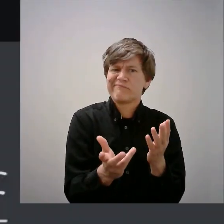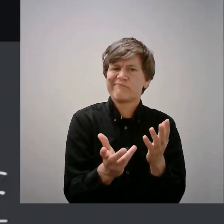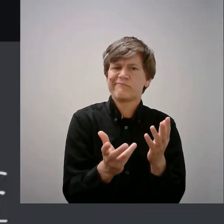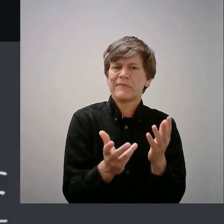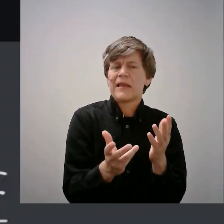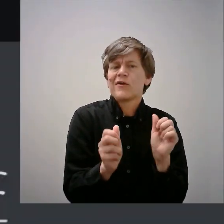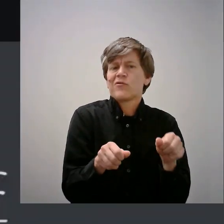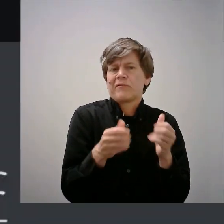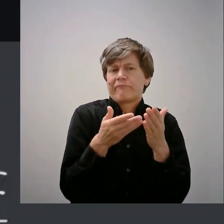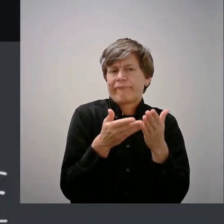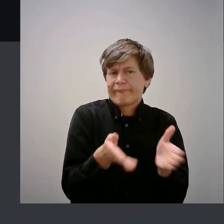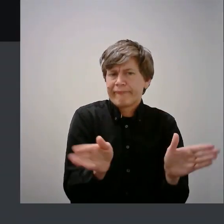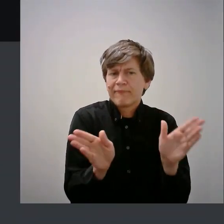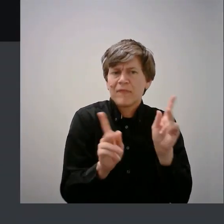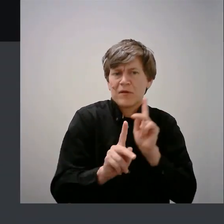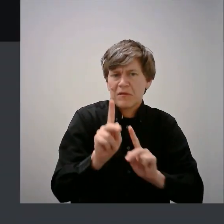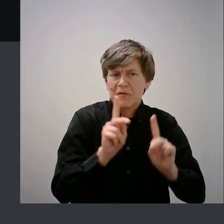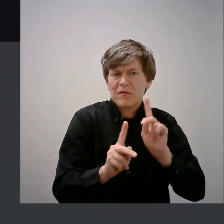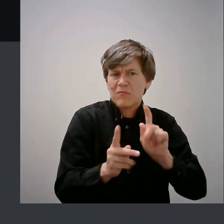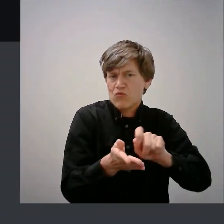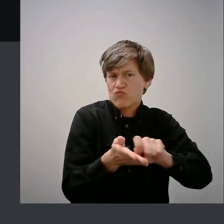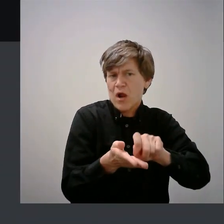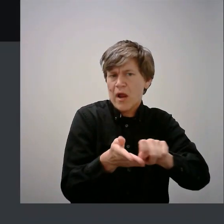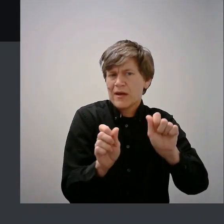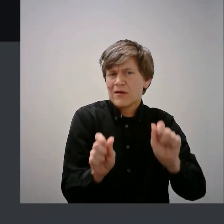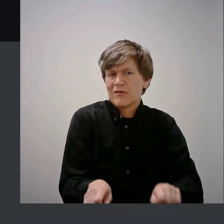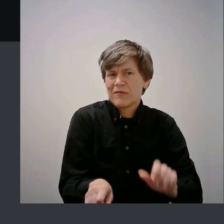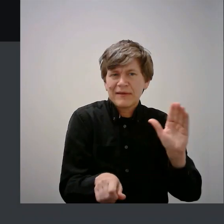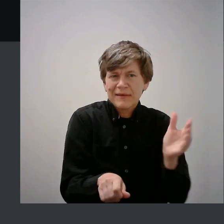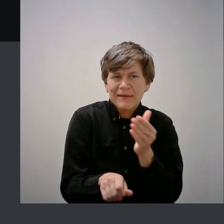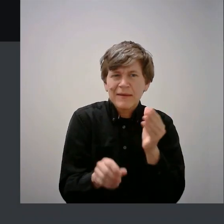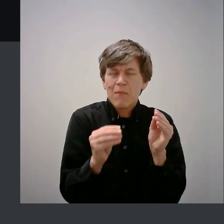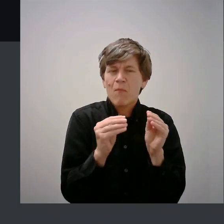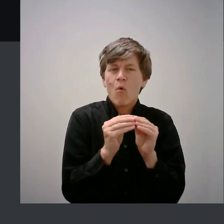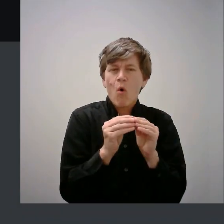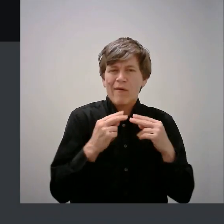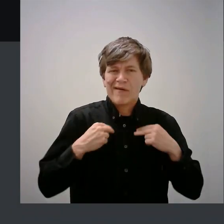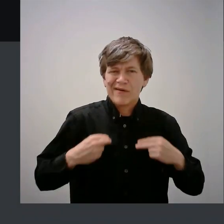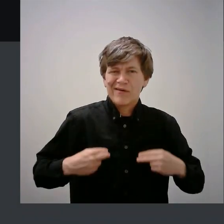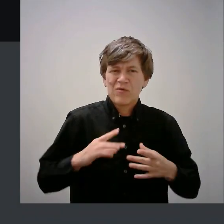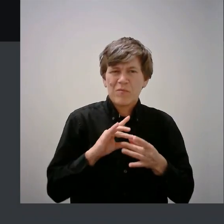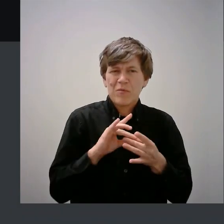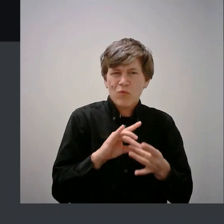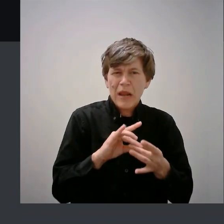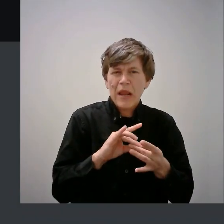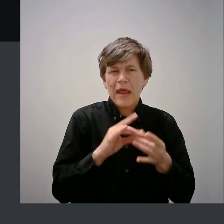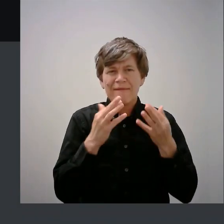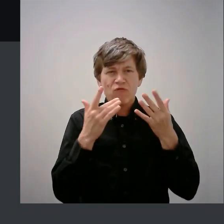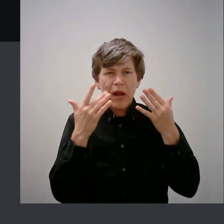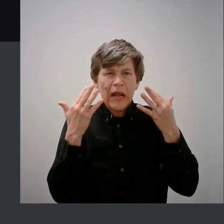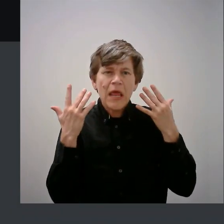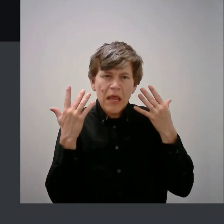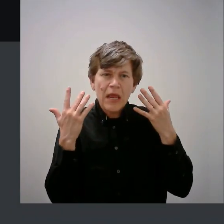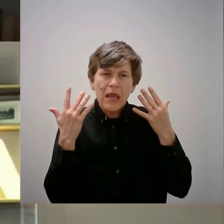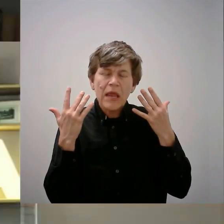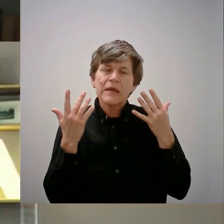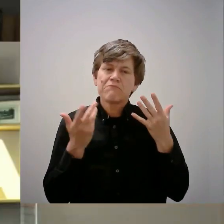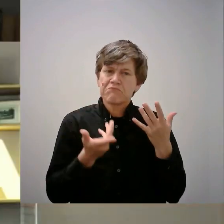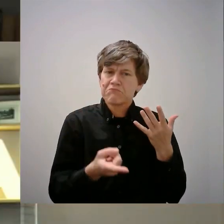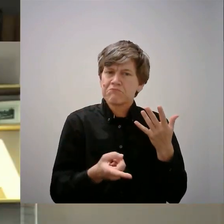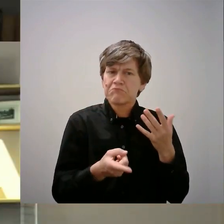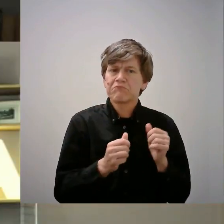somebody, which makes it very personal, human, natural, friendly. and authentic, down to earth.